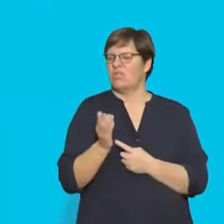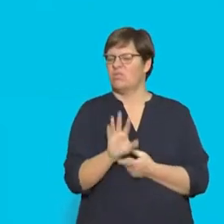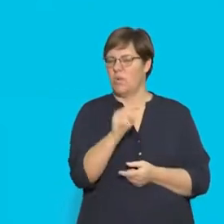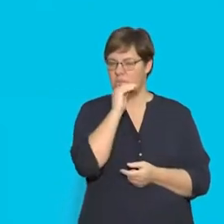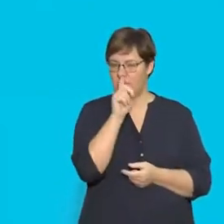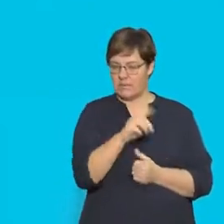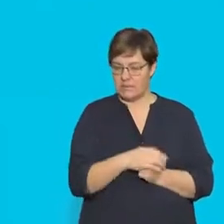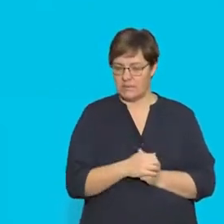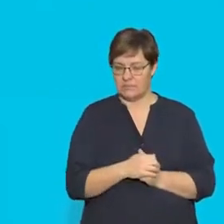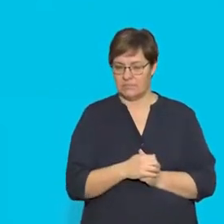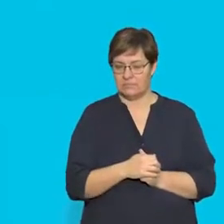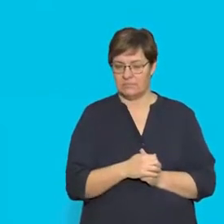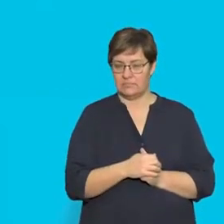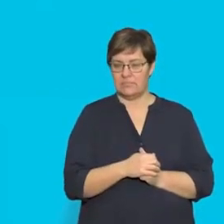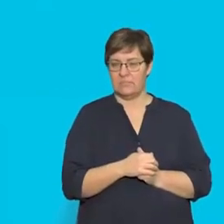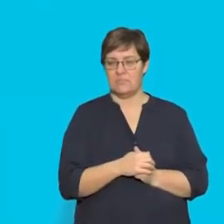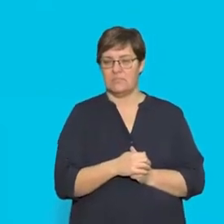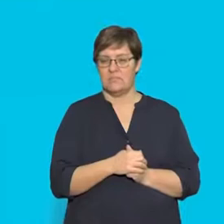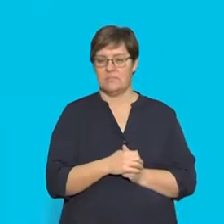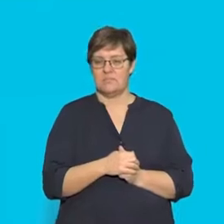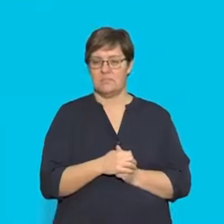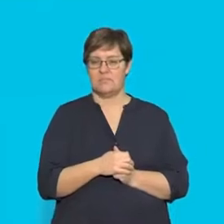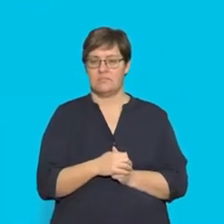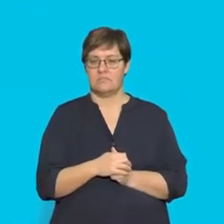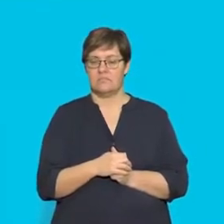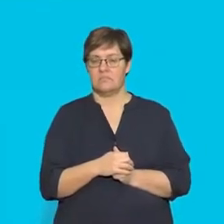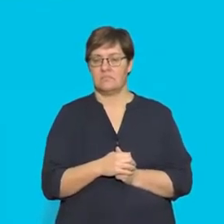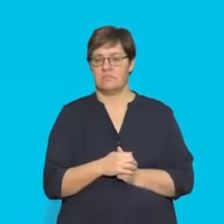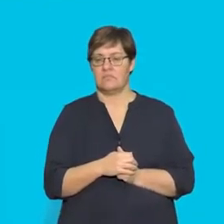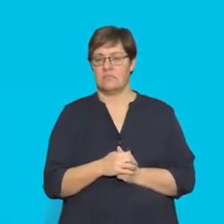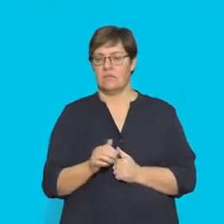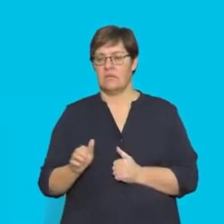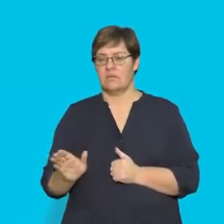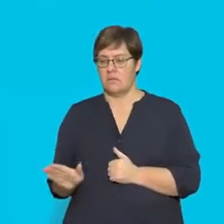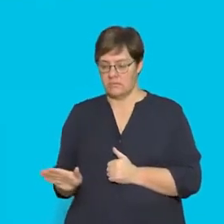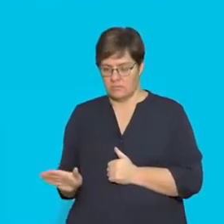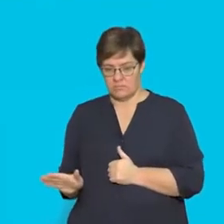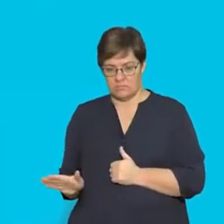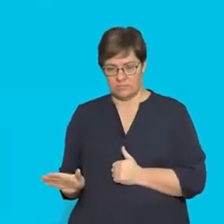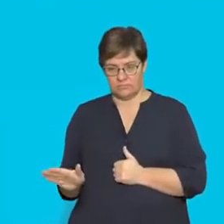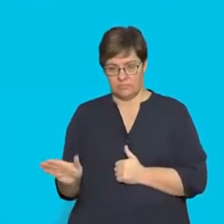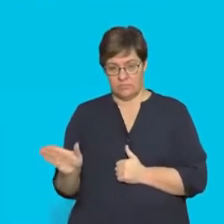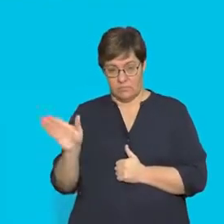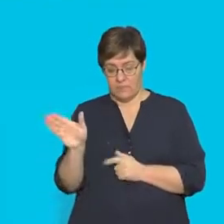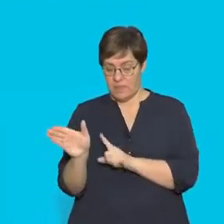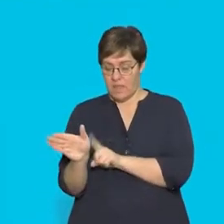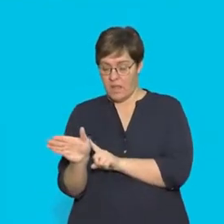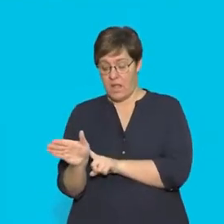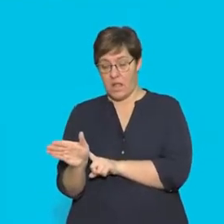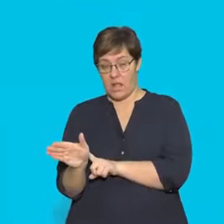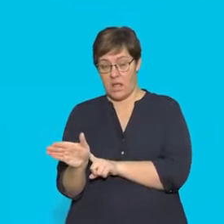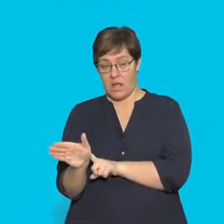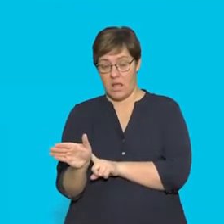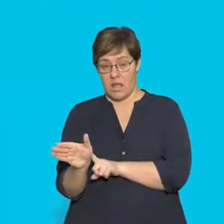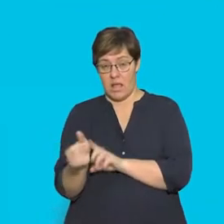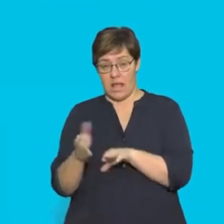mean. And what I would do is I'd recognize the right-hand rule shows me the